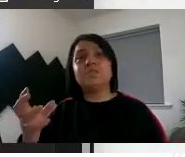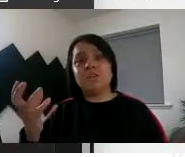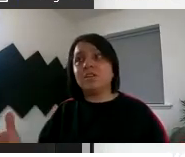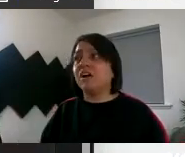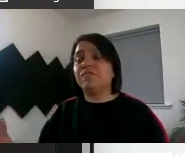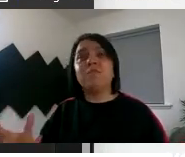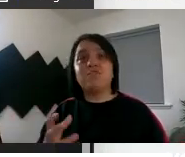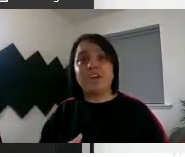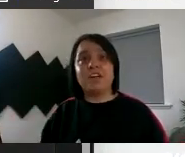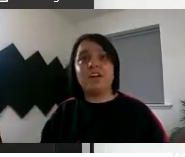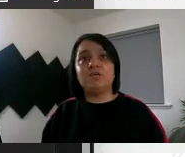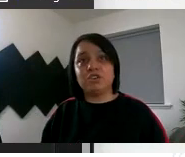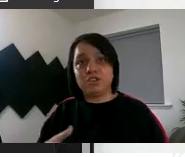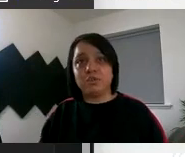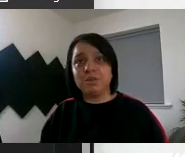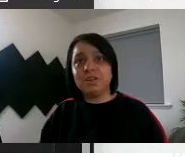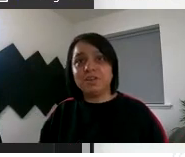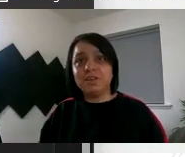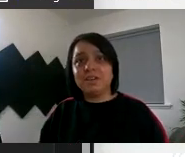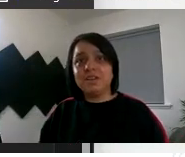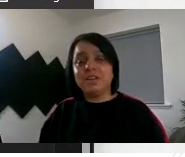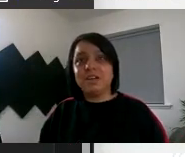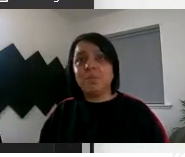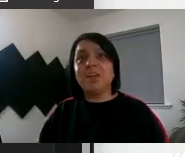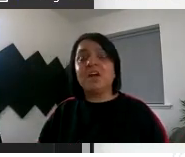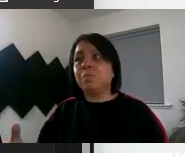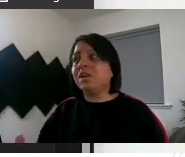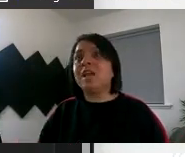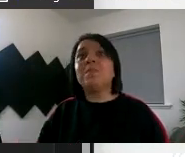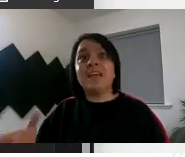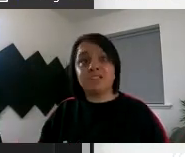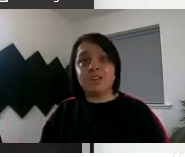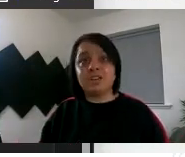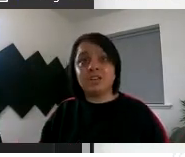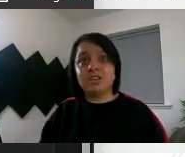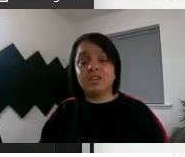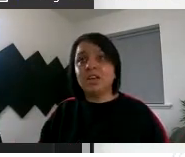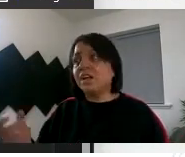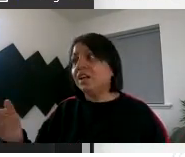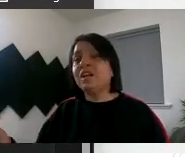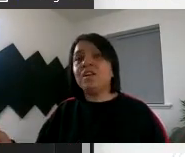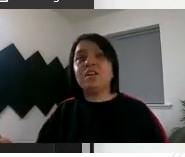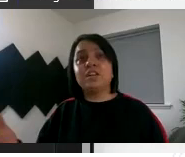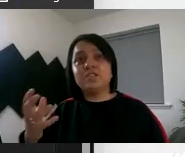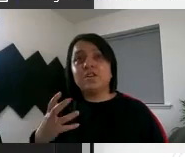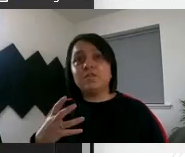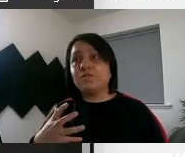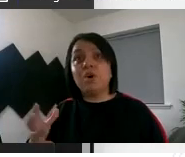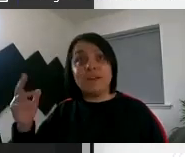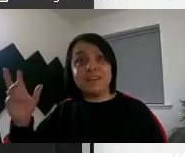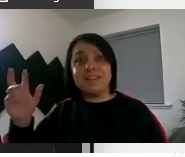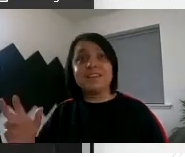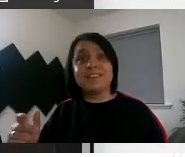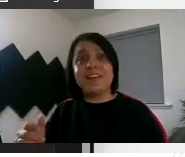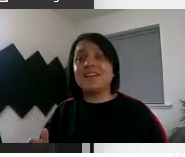it was like a form of trainer or a shoe. I'm gonna get my kicks on. In England,